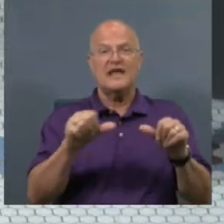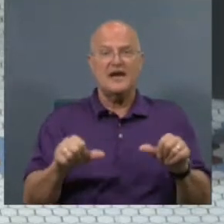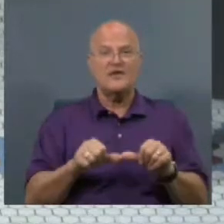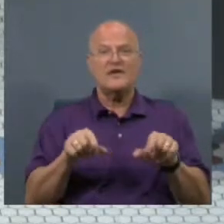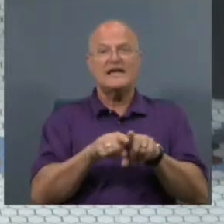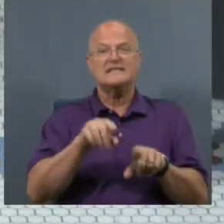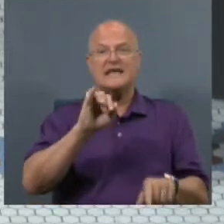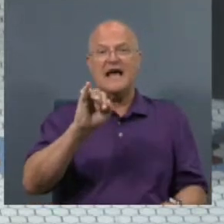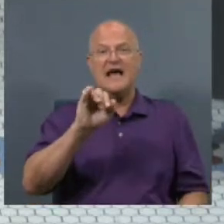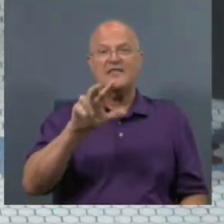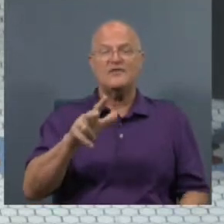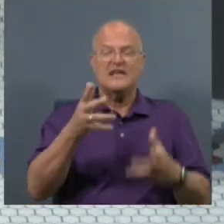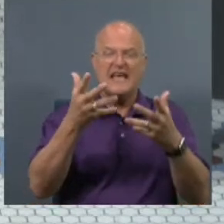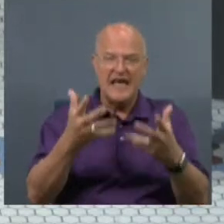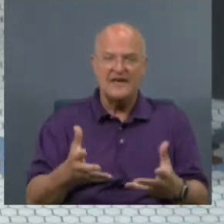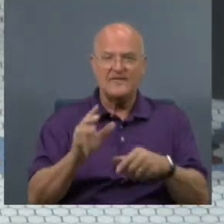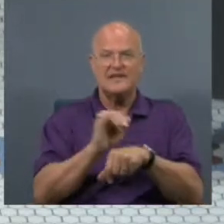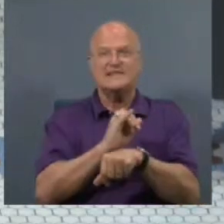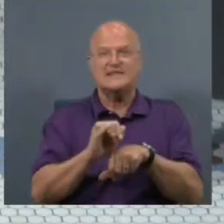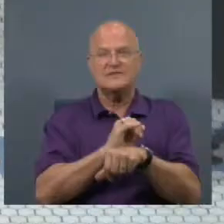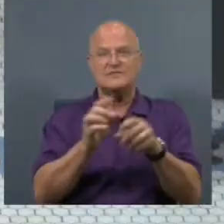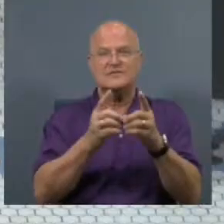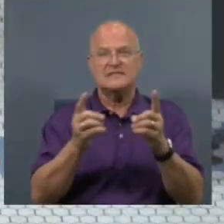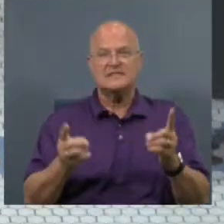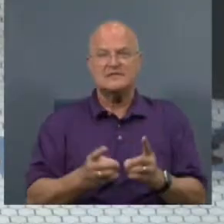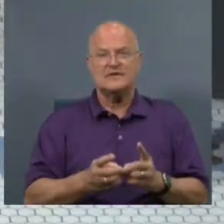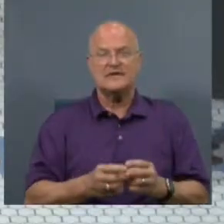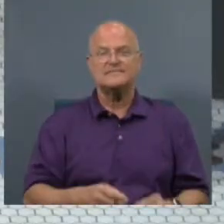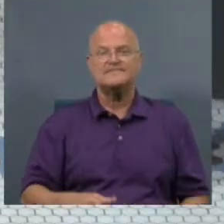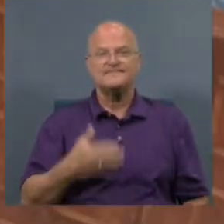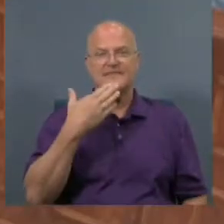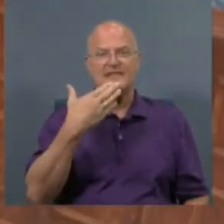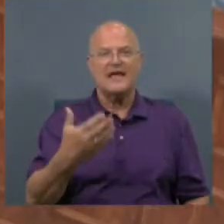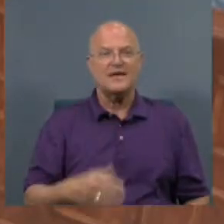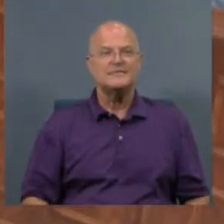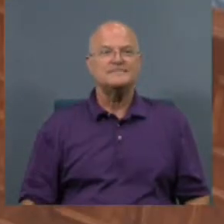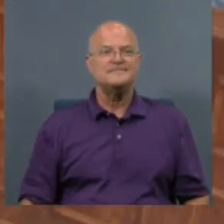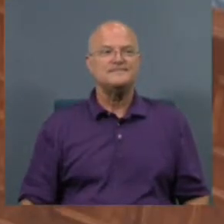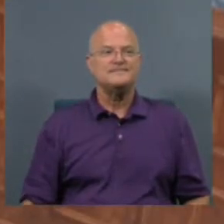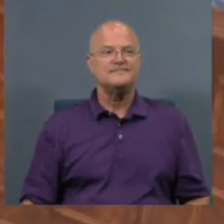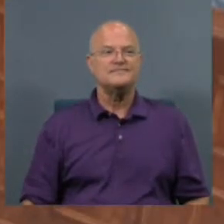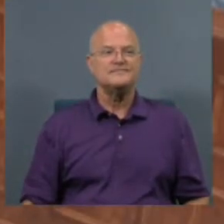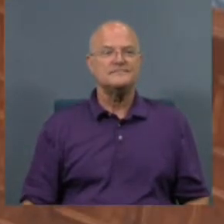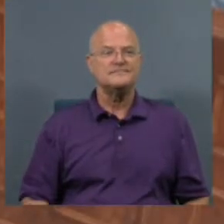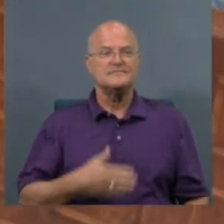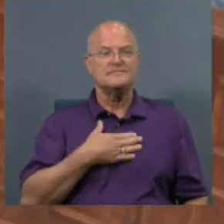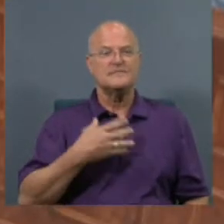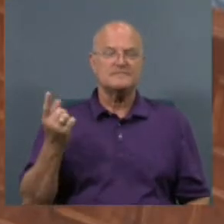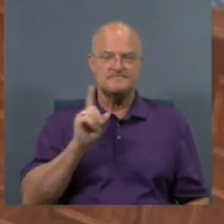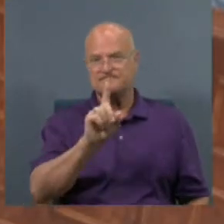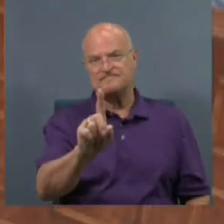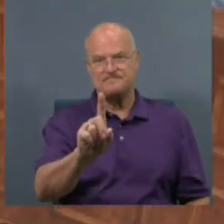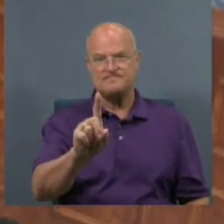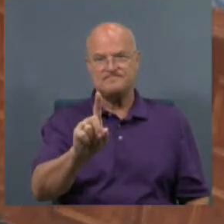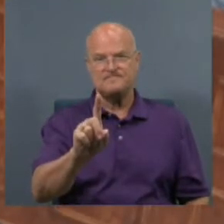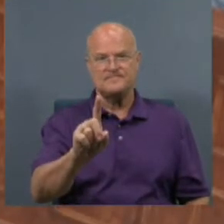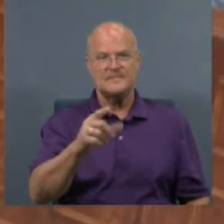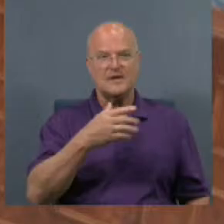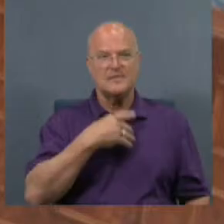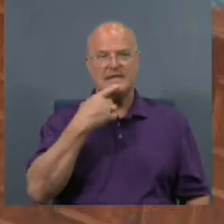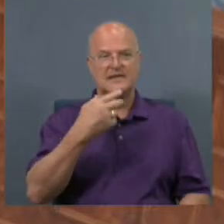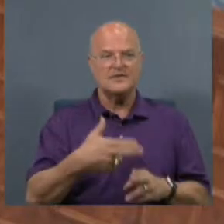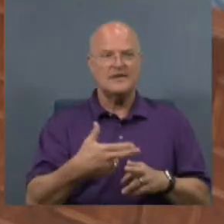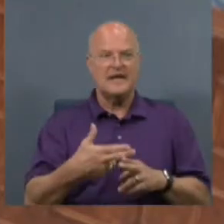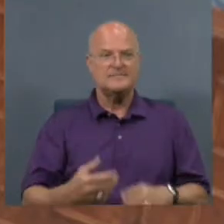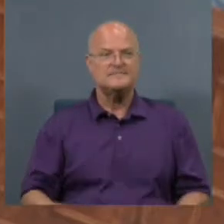area as I3 Heavy Industrial District. Thank you for the reading. Yes. All right, applicant, please make your way to the podium and please state